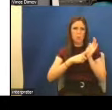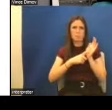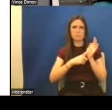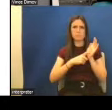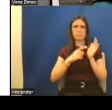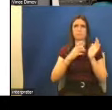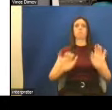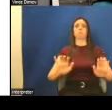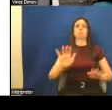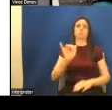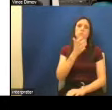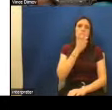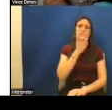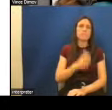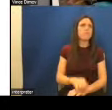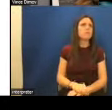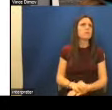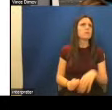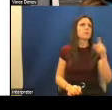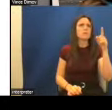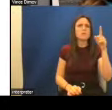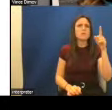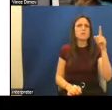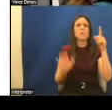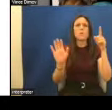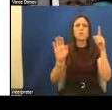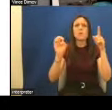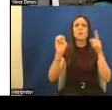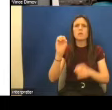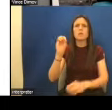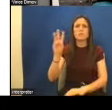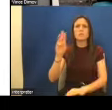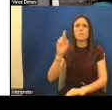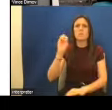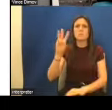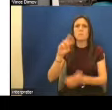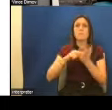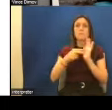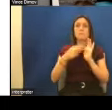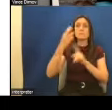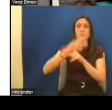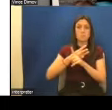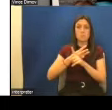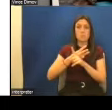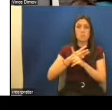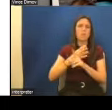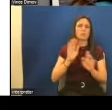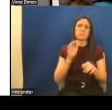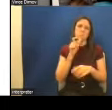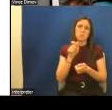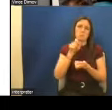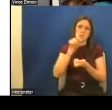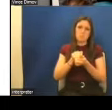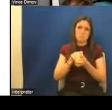huge? The EOW ROW, you can give it within 6 months, right? Like 6 months and a year. There's not like a specific anything